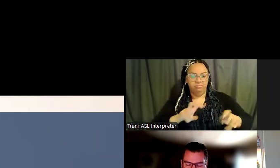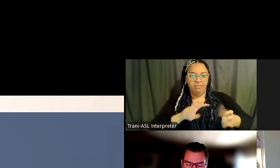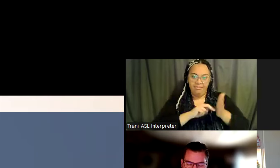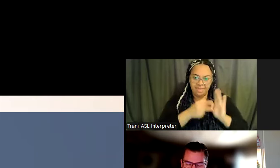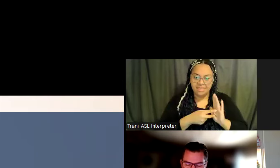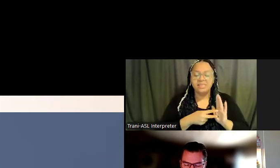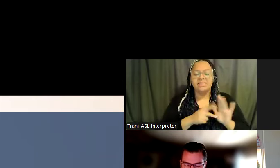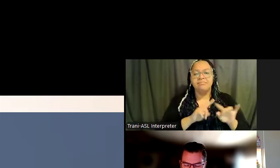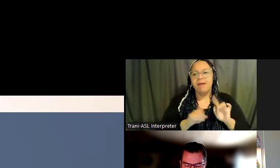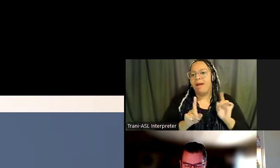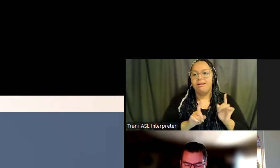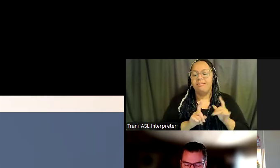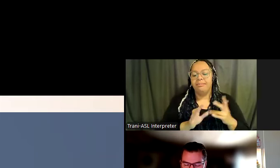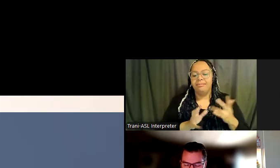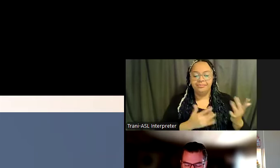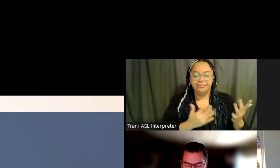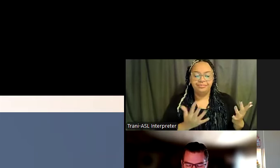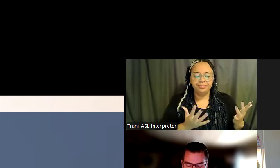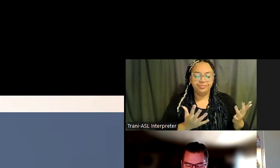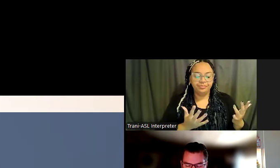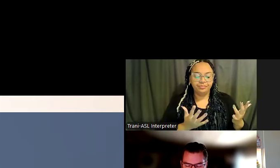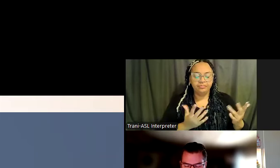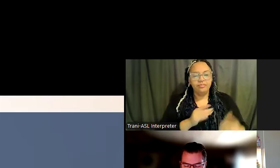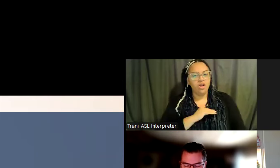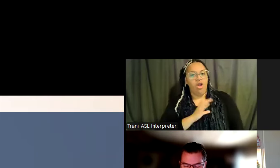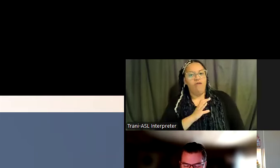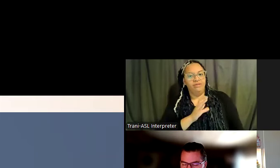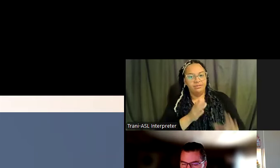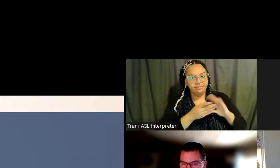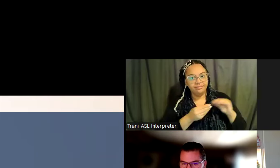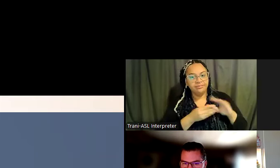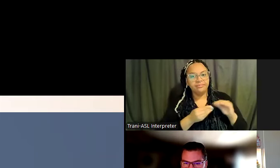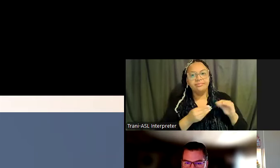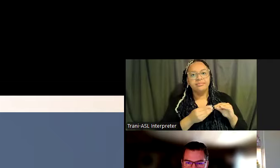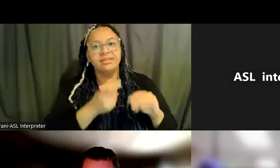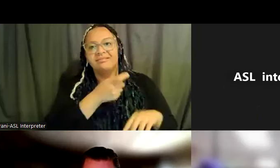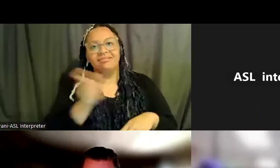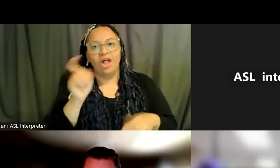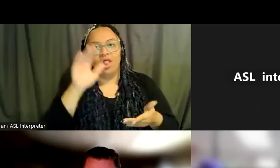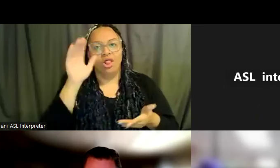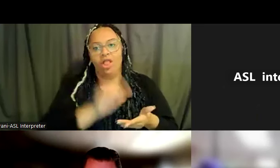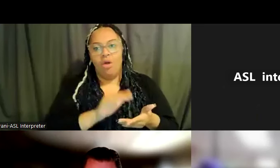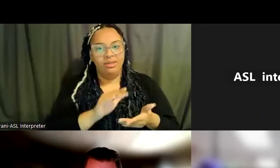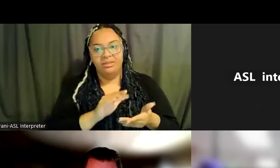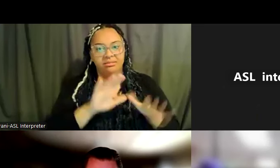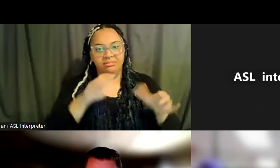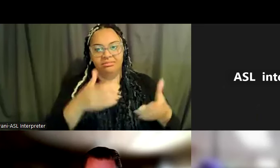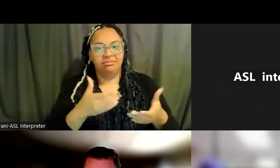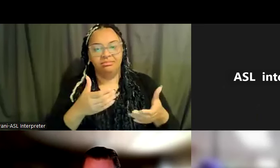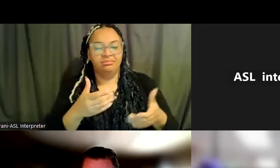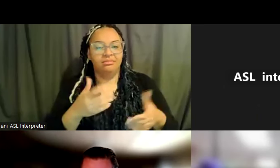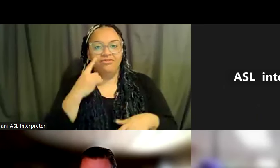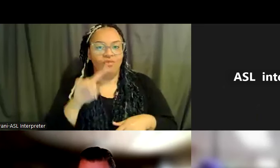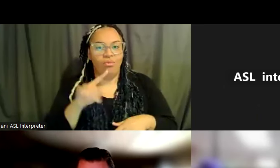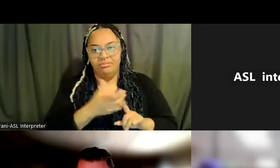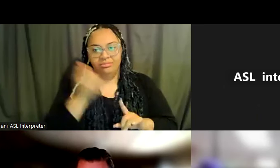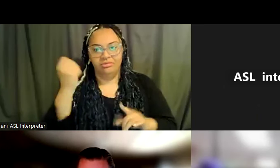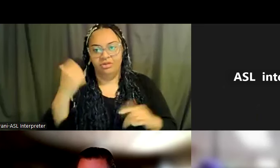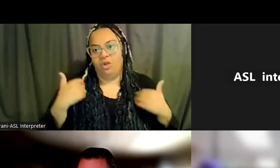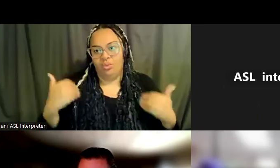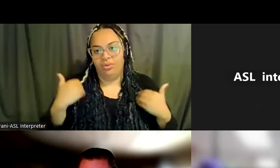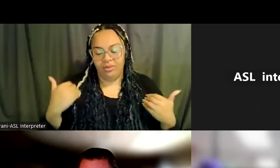I can, pretty confidently say that firearms are probably the lowest category of mechanism used for youth suicides, although it